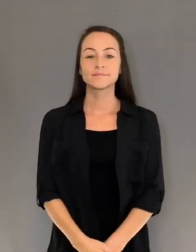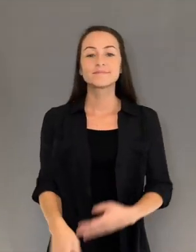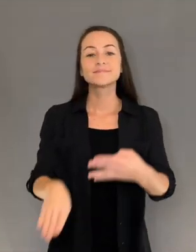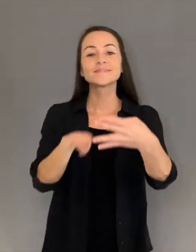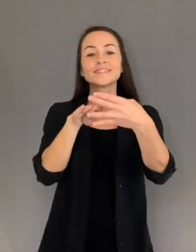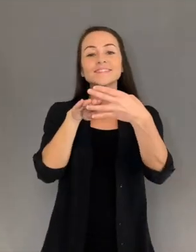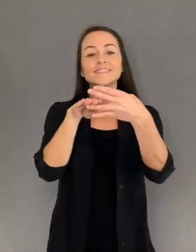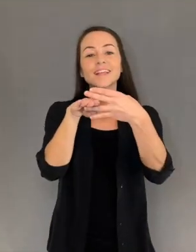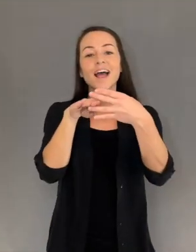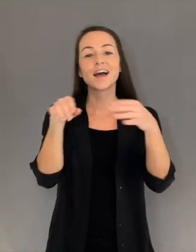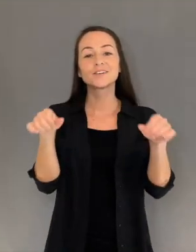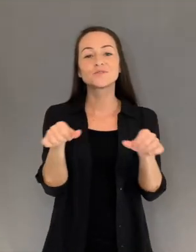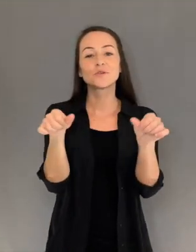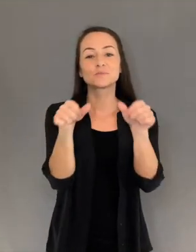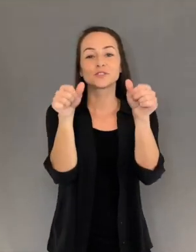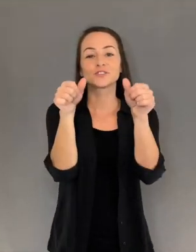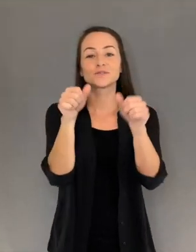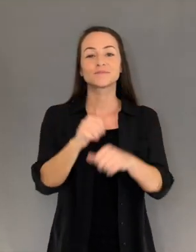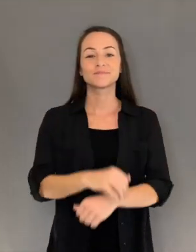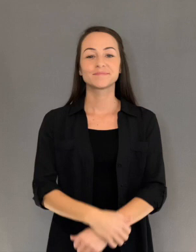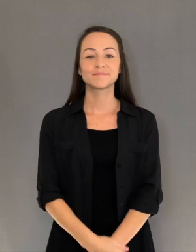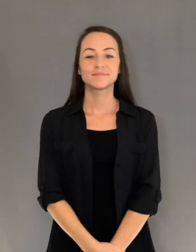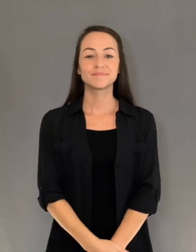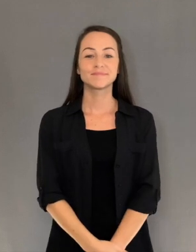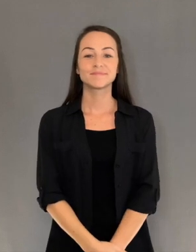slot sculpture.